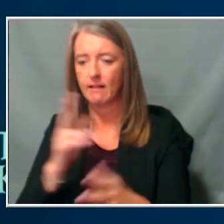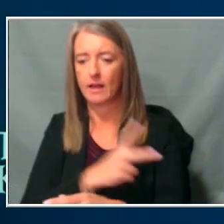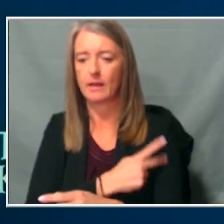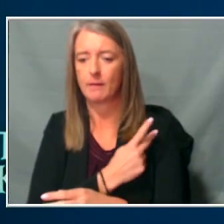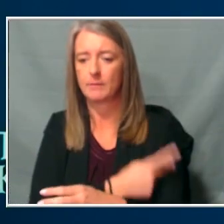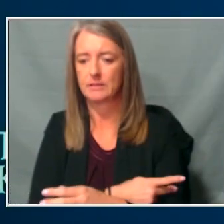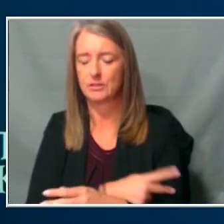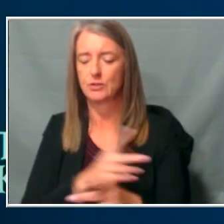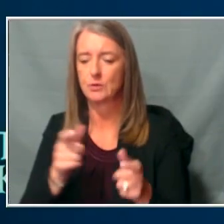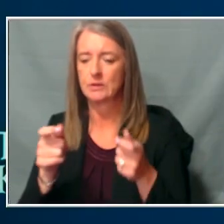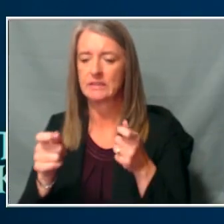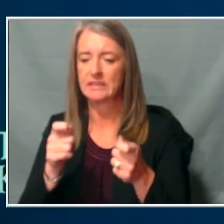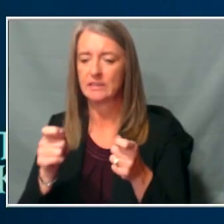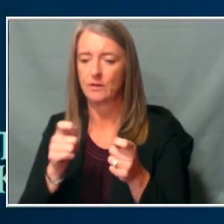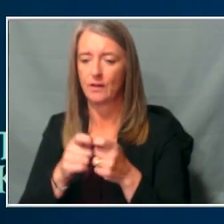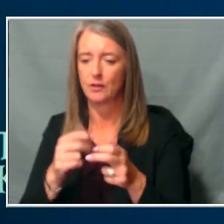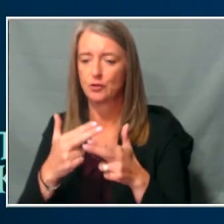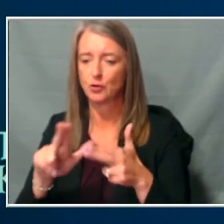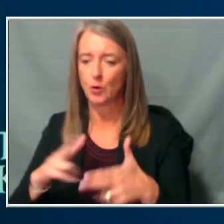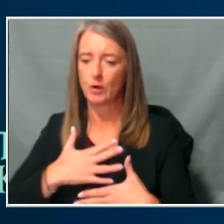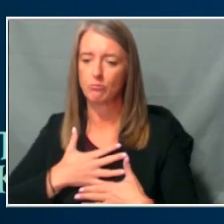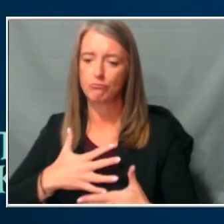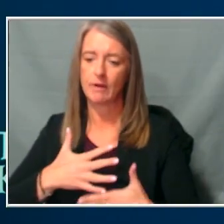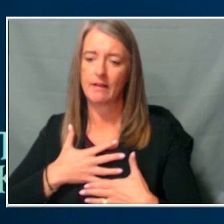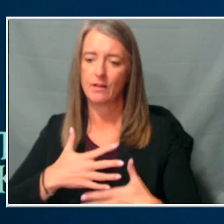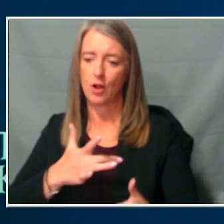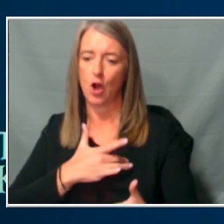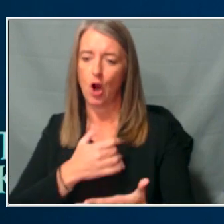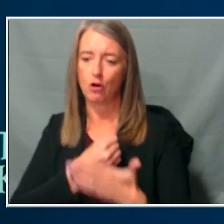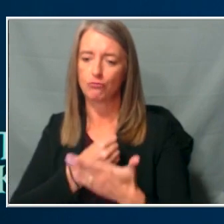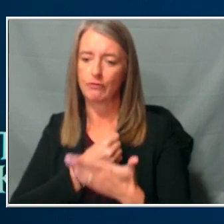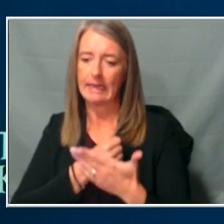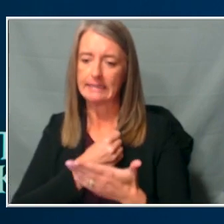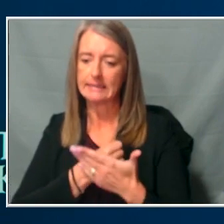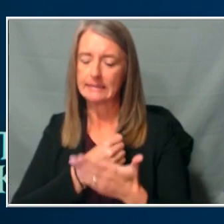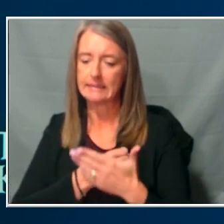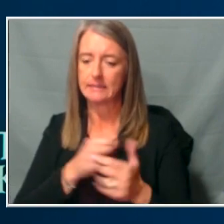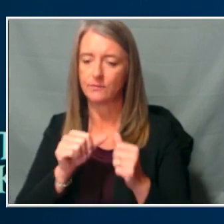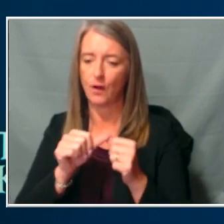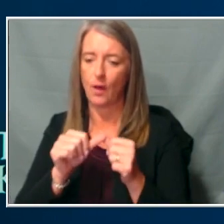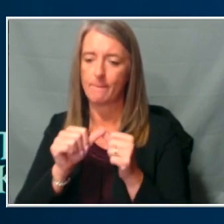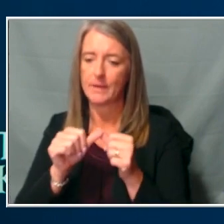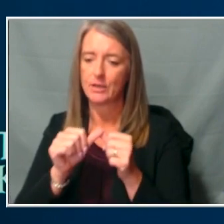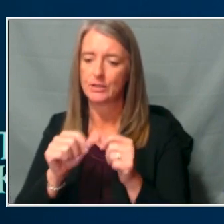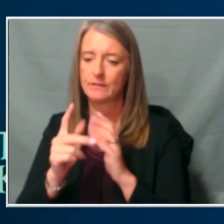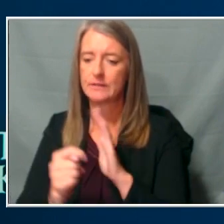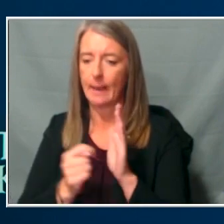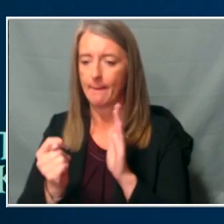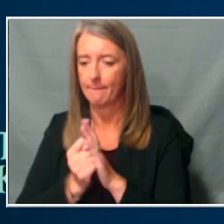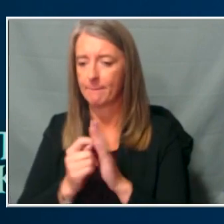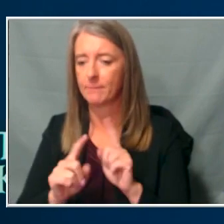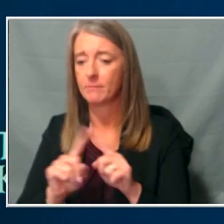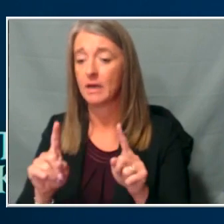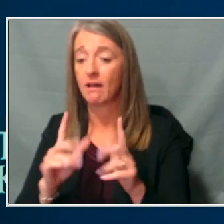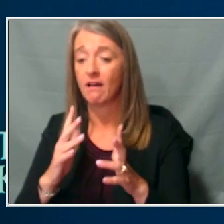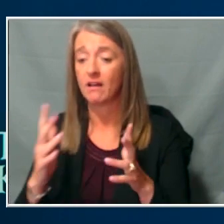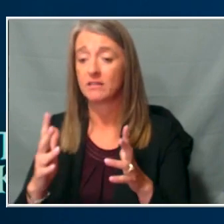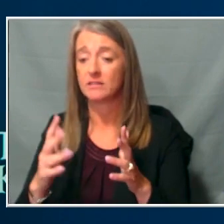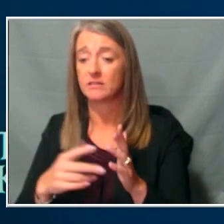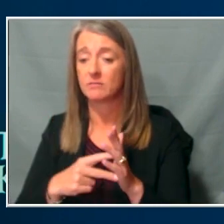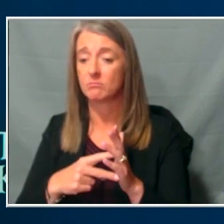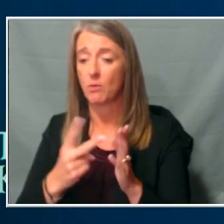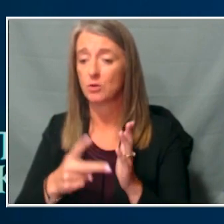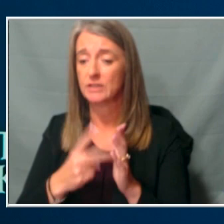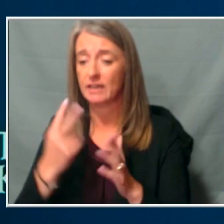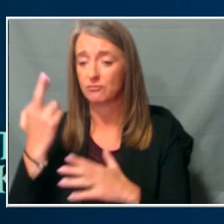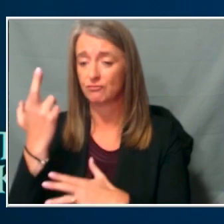with these the shortness of breath and the heart racing sensations for a long period of time. a lot of it is multifactorial, and I